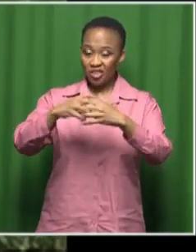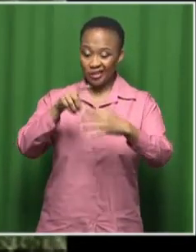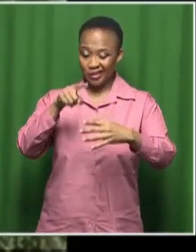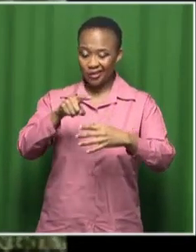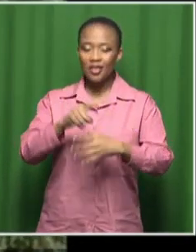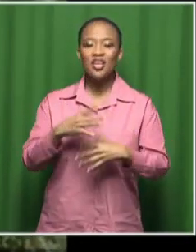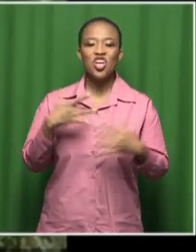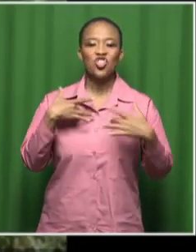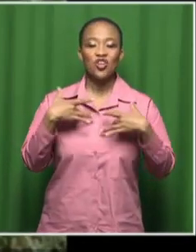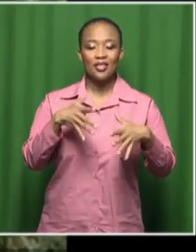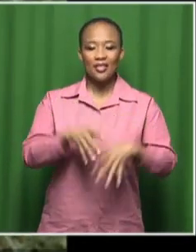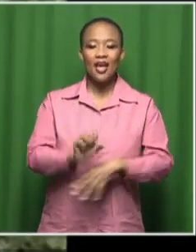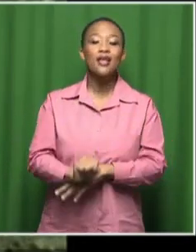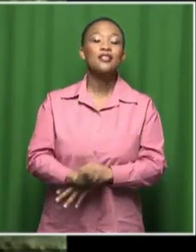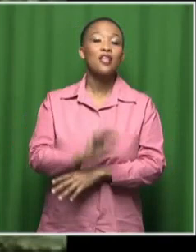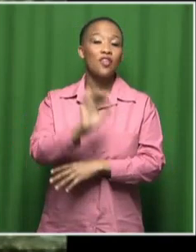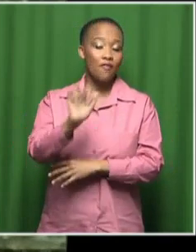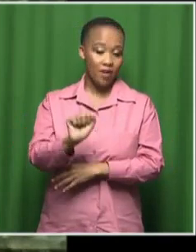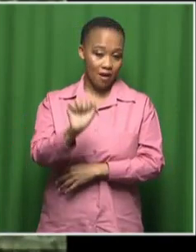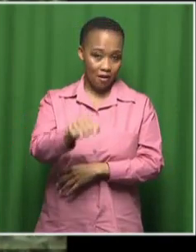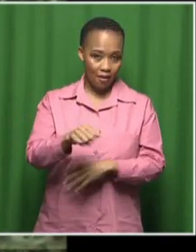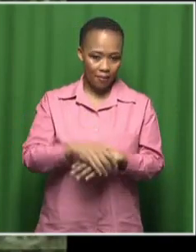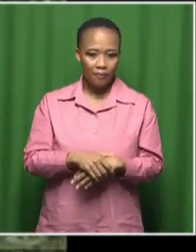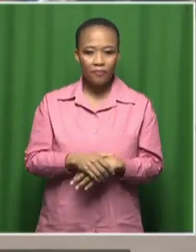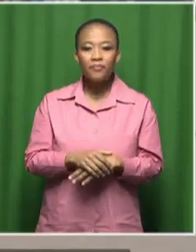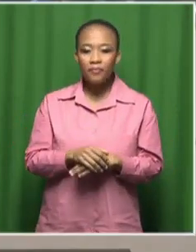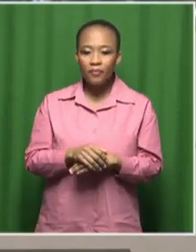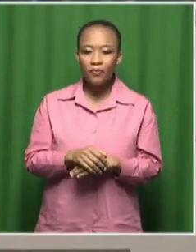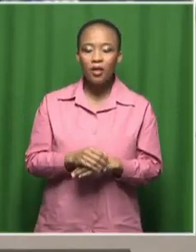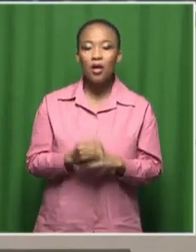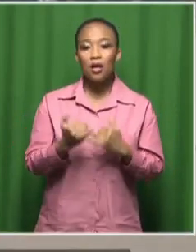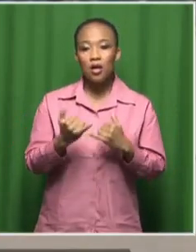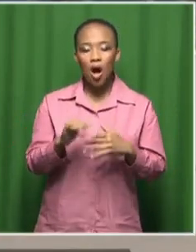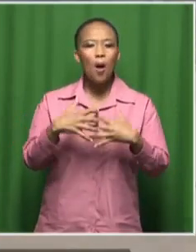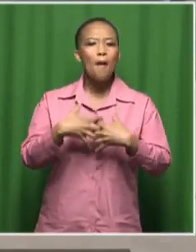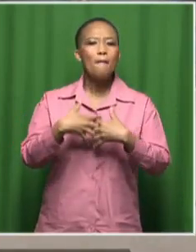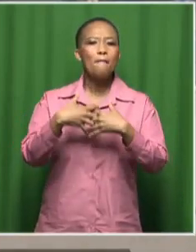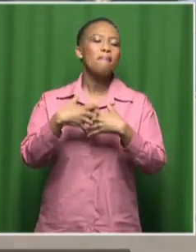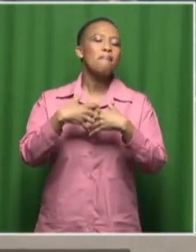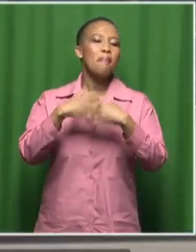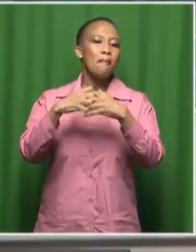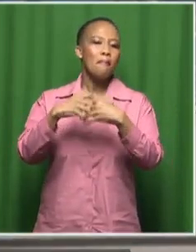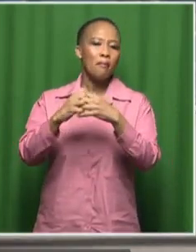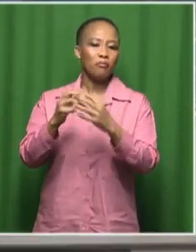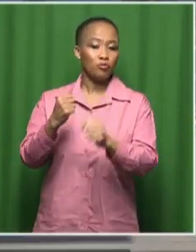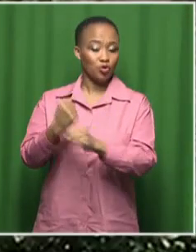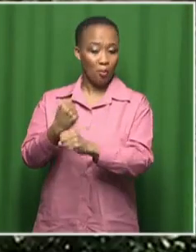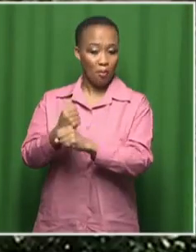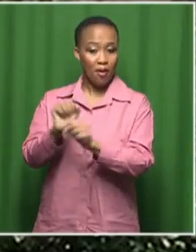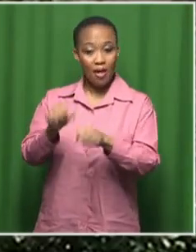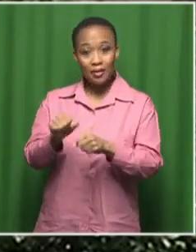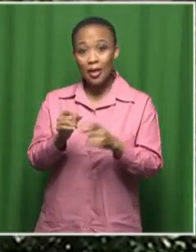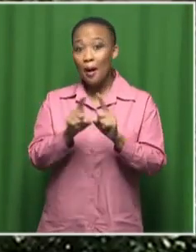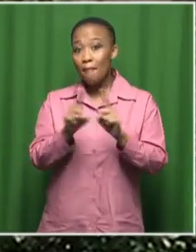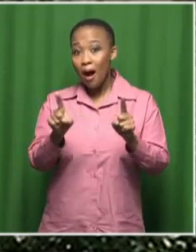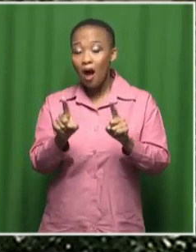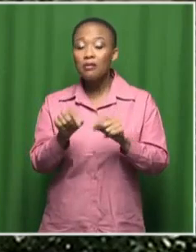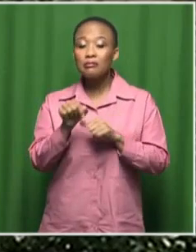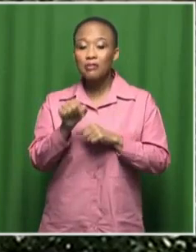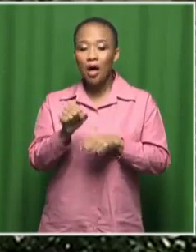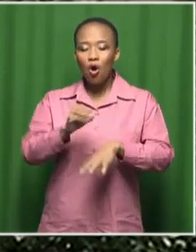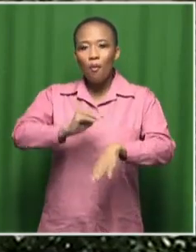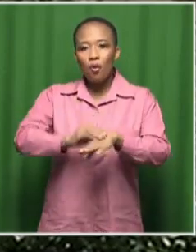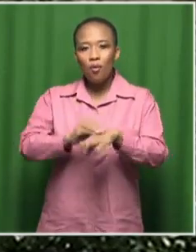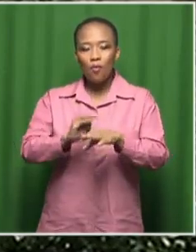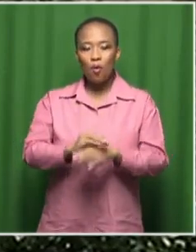the agricultural value chain, fuel is a key ingredient for businesses to operate. Farmers have been eligible for the diesel tax relief from